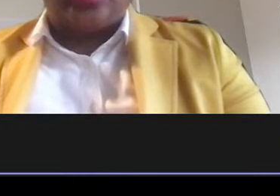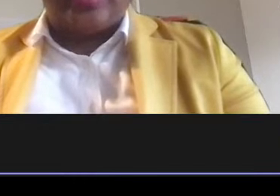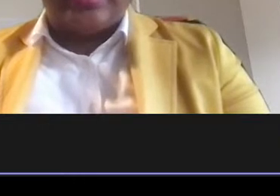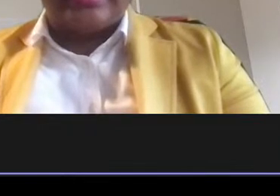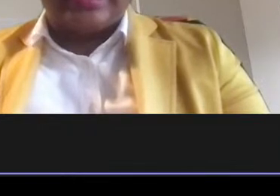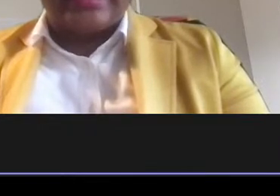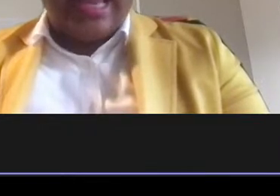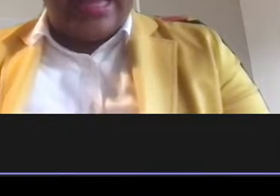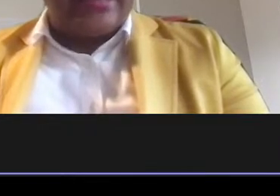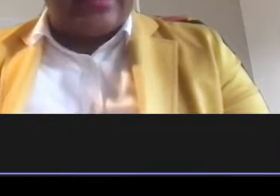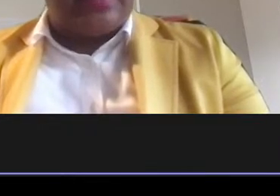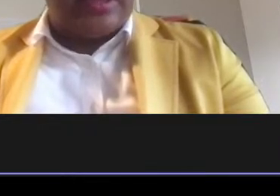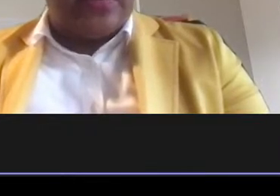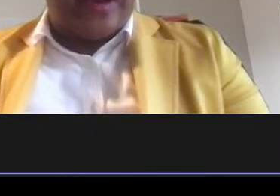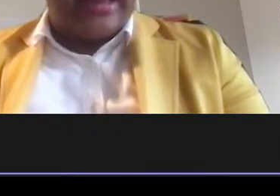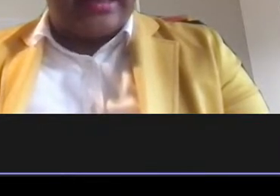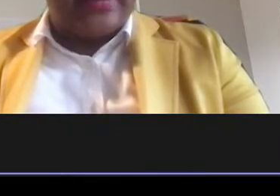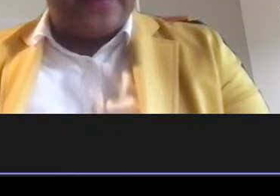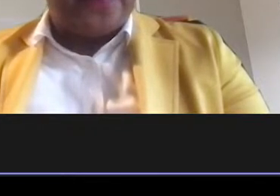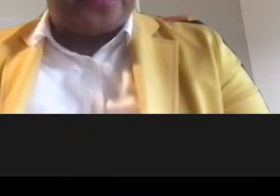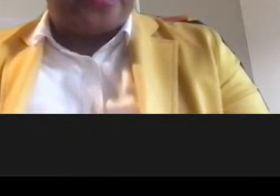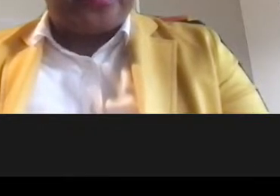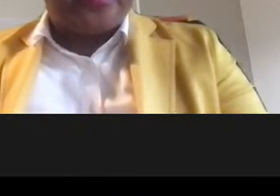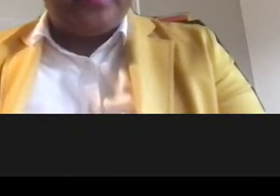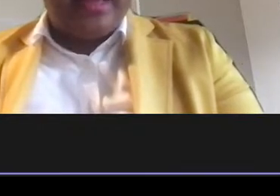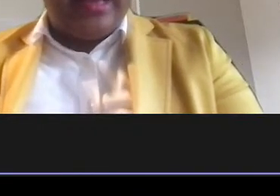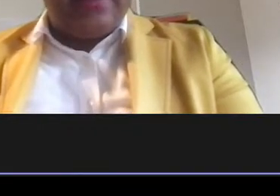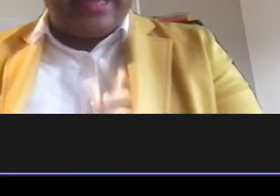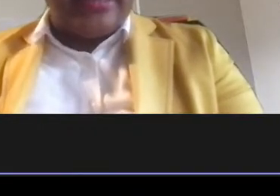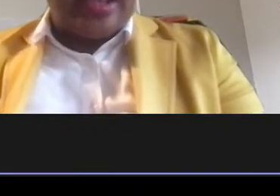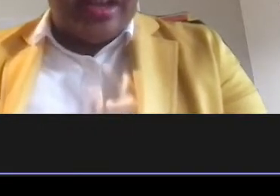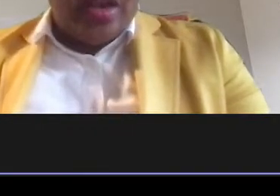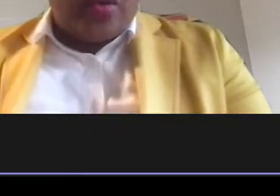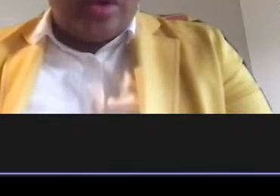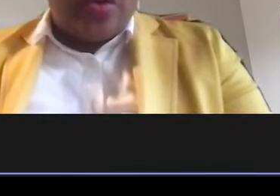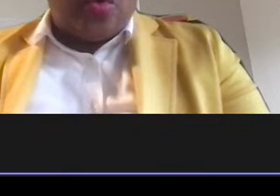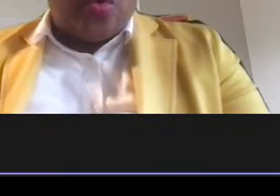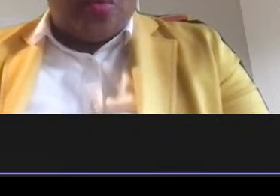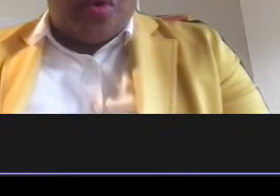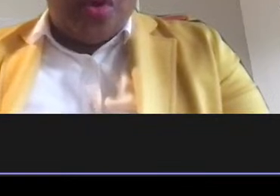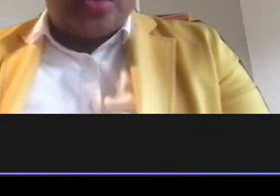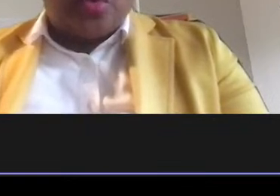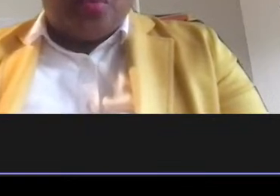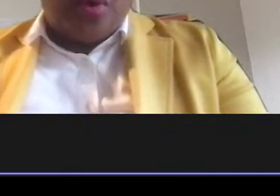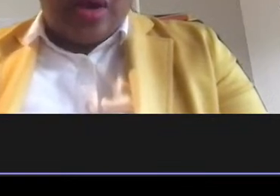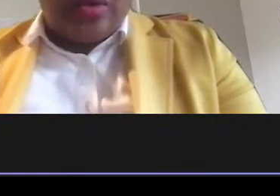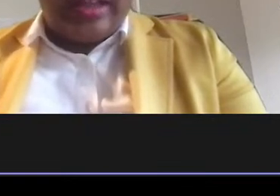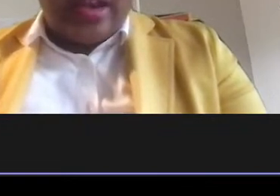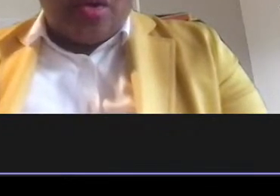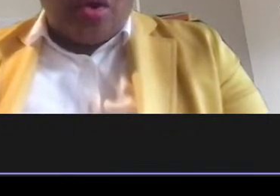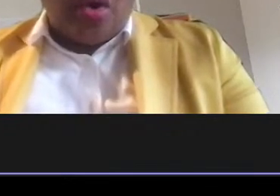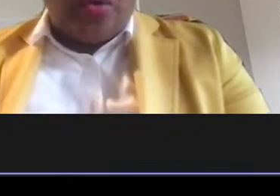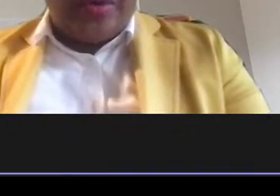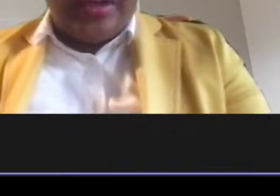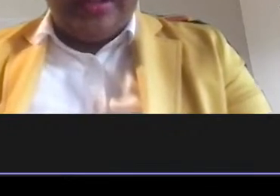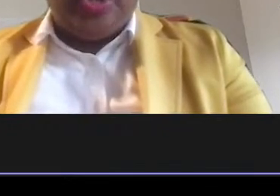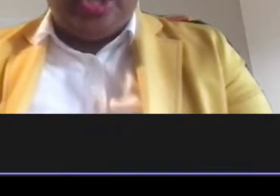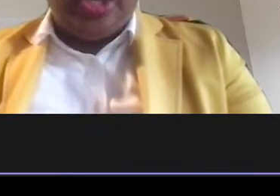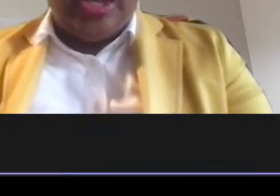the Section 26 under the Bill of Rights. Namhlanje kule nkulumo sizobuka